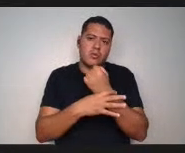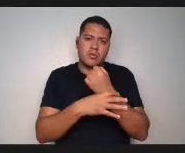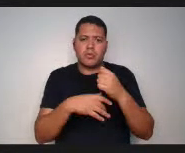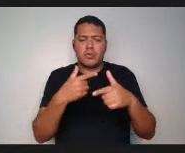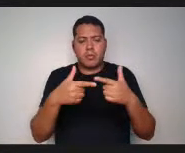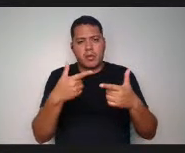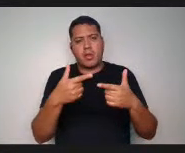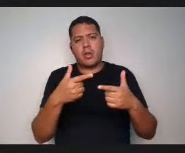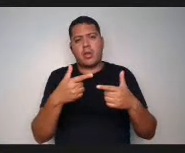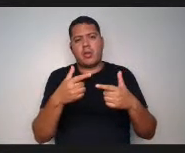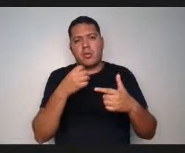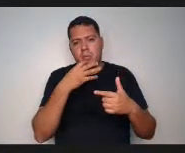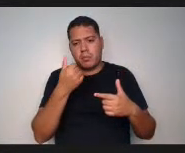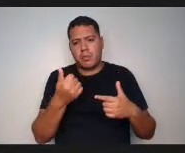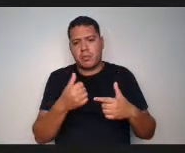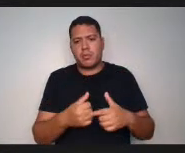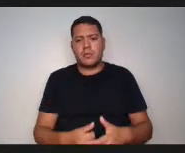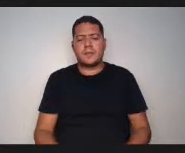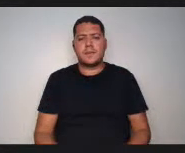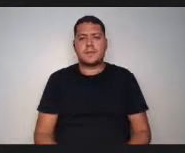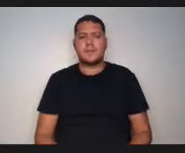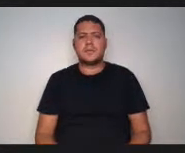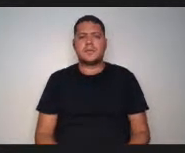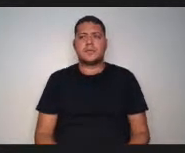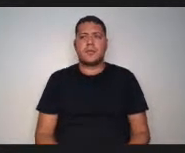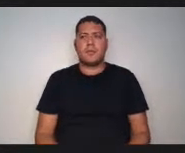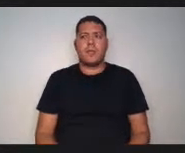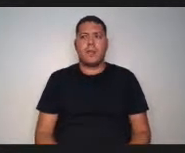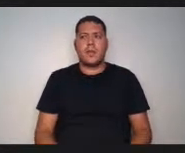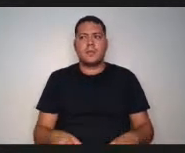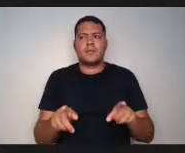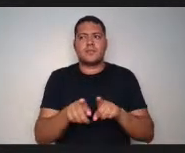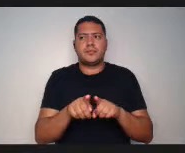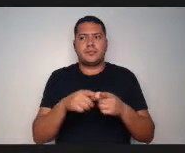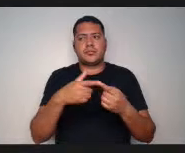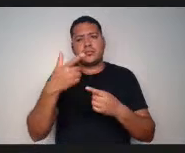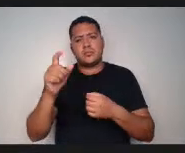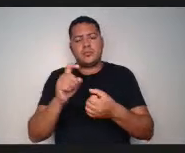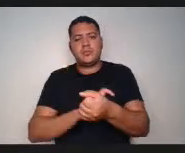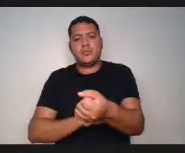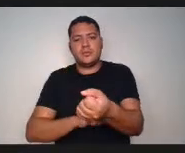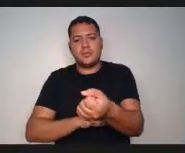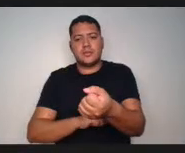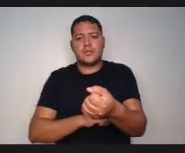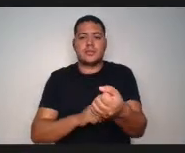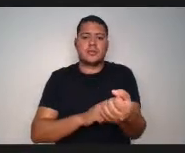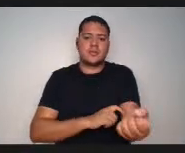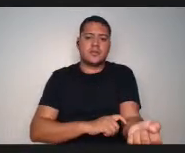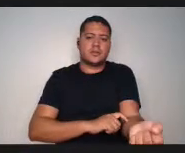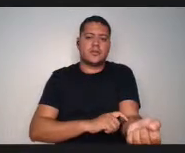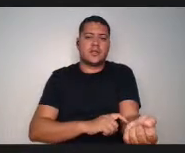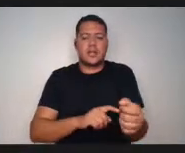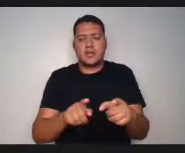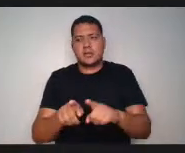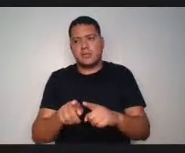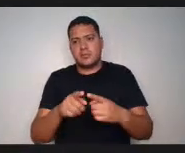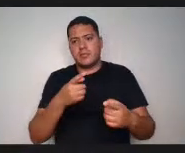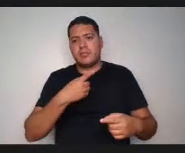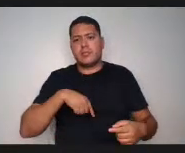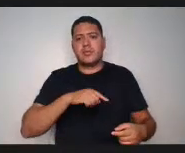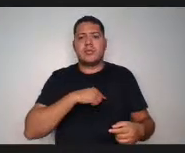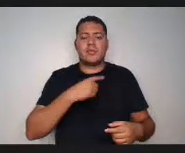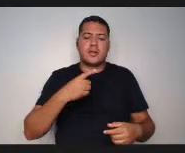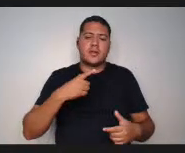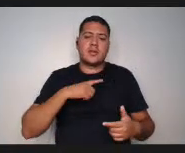Other stressors we know reach across socioeconomic status and affect more high